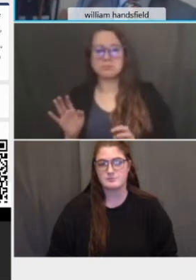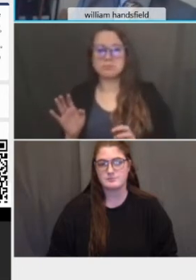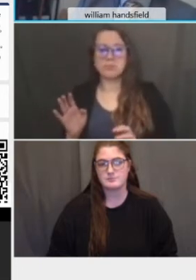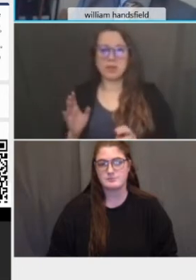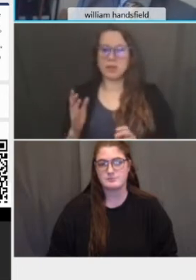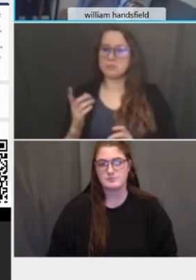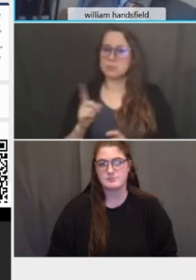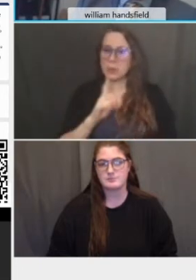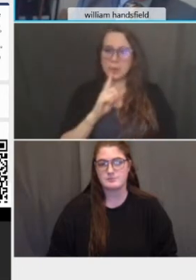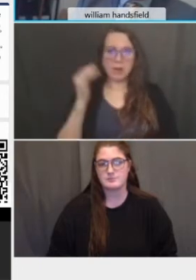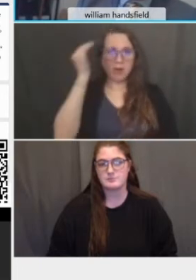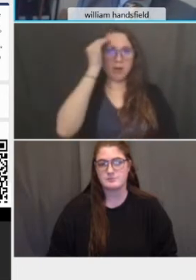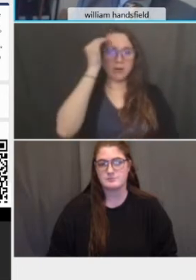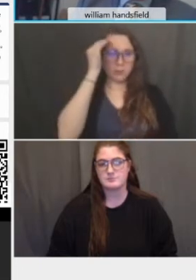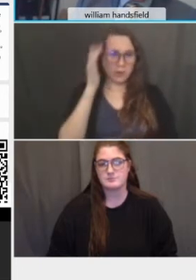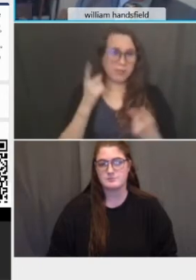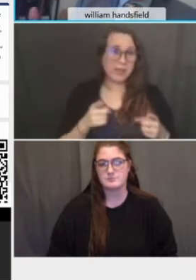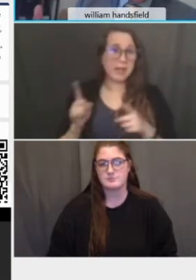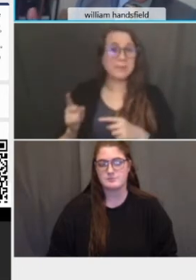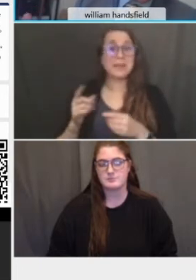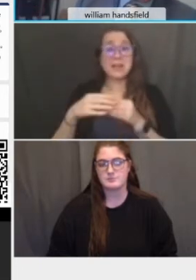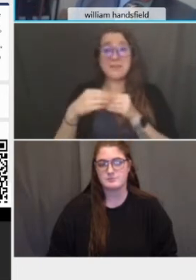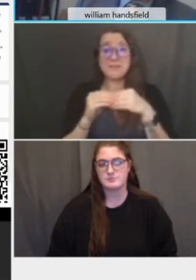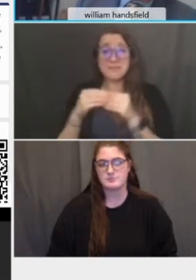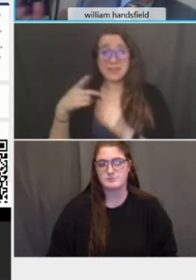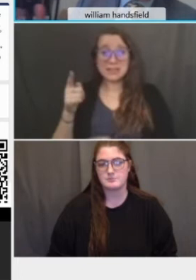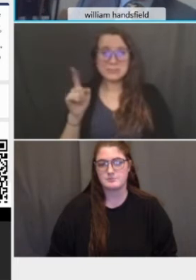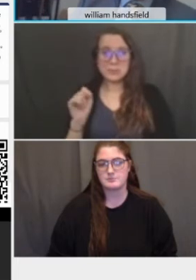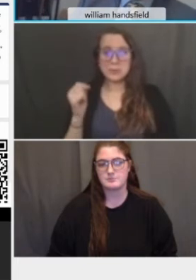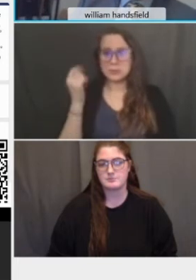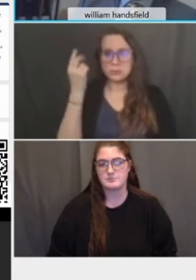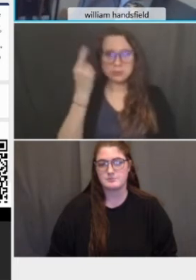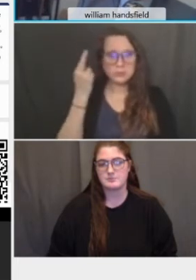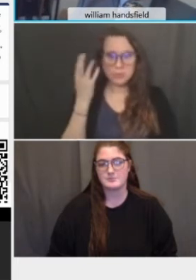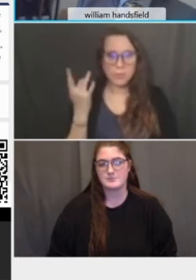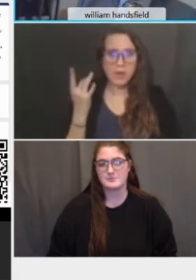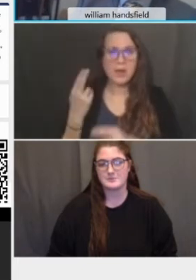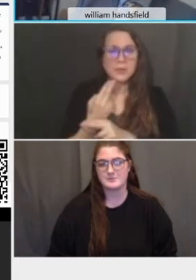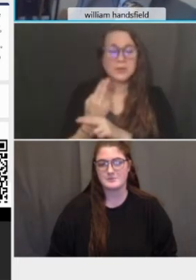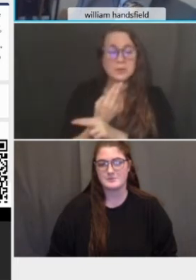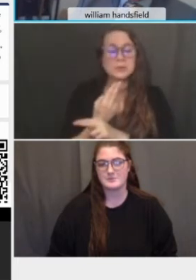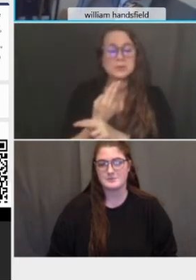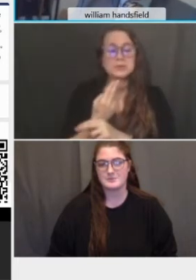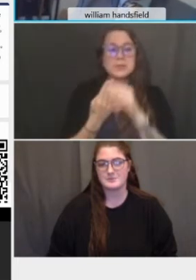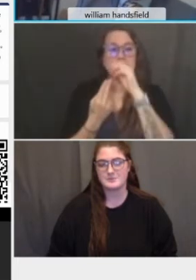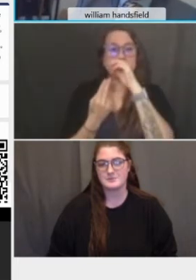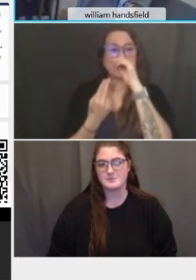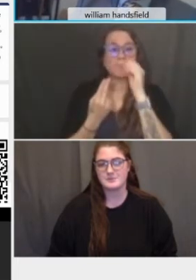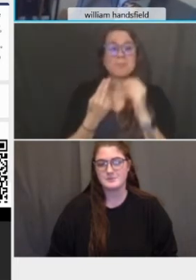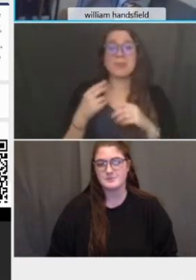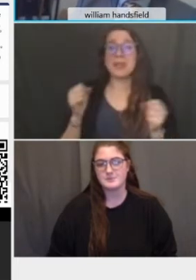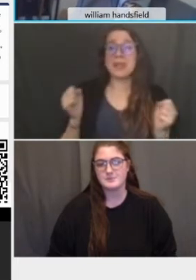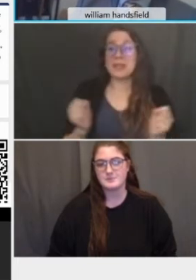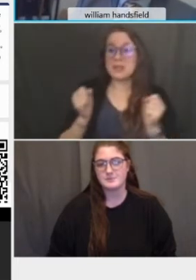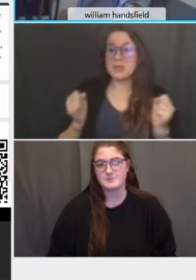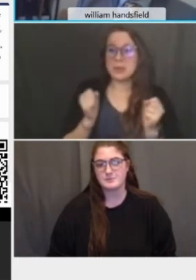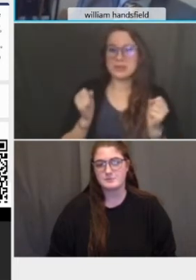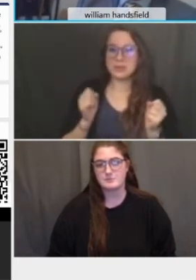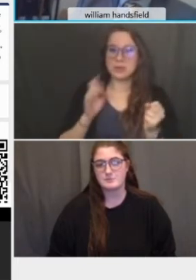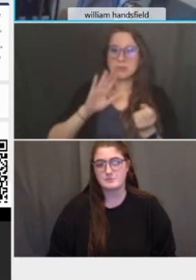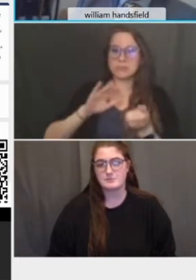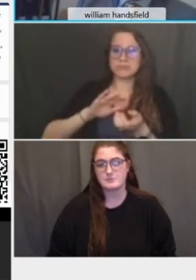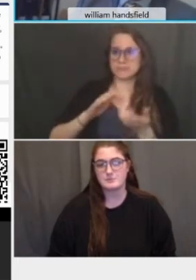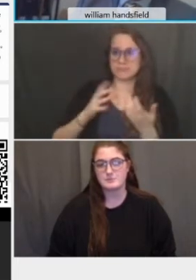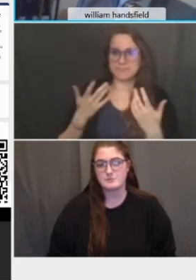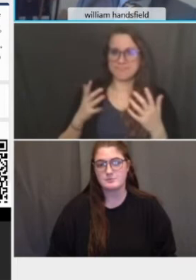aware of that. The reason we use a flex post, just this is interesting because I get to do this part too. In the winter, we clear these of snow. We salt